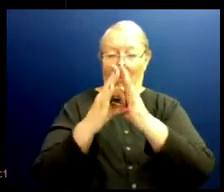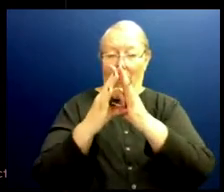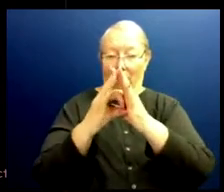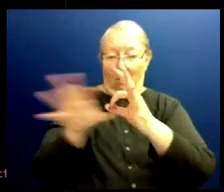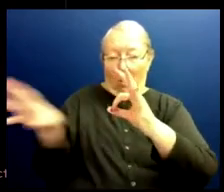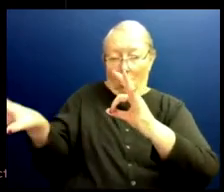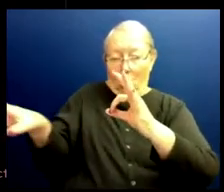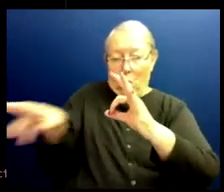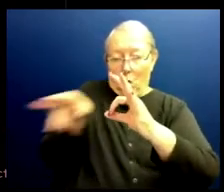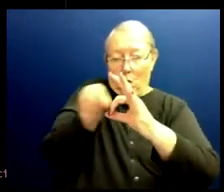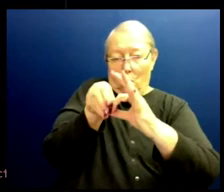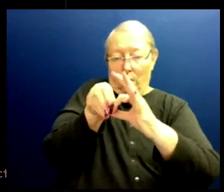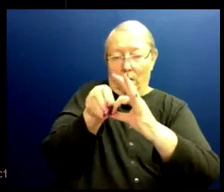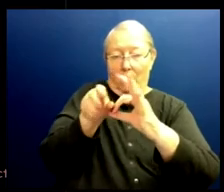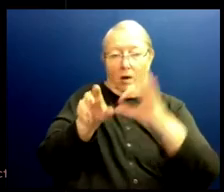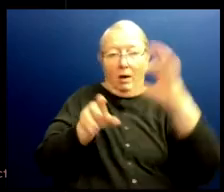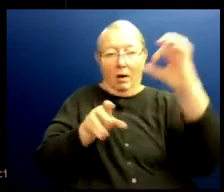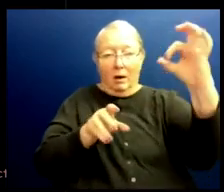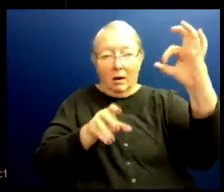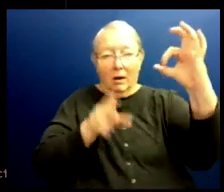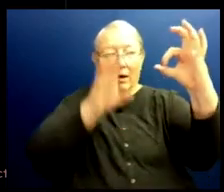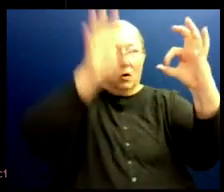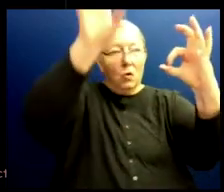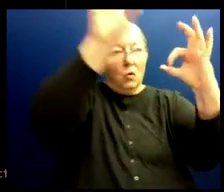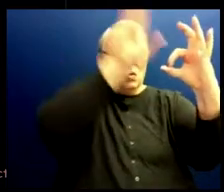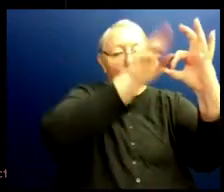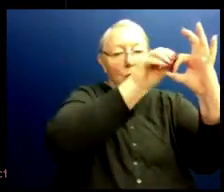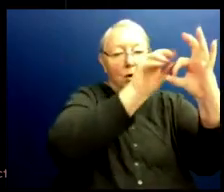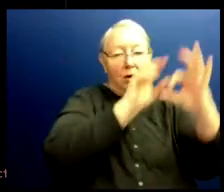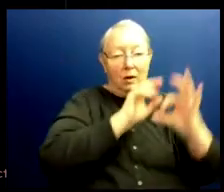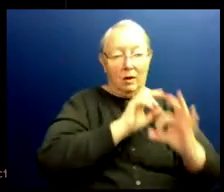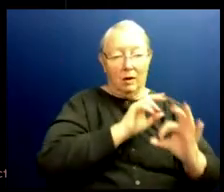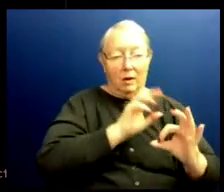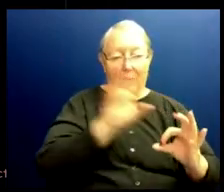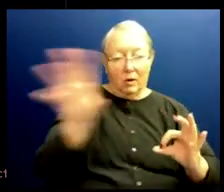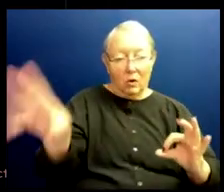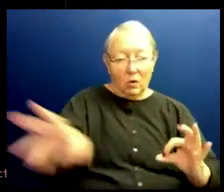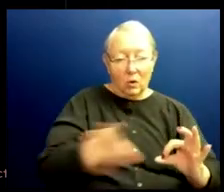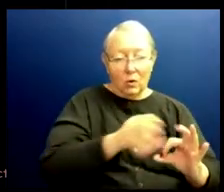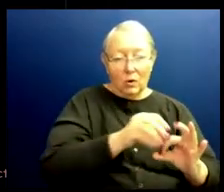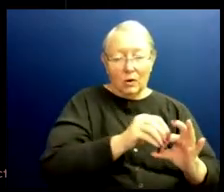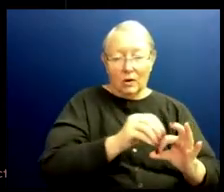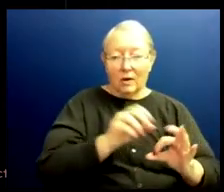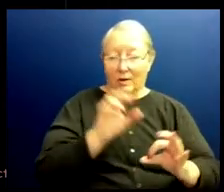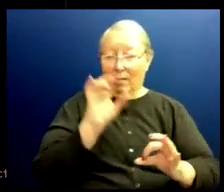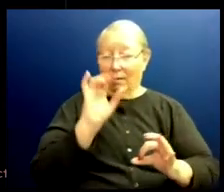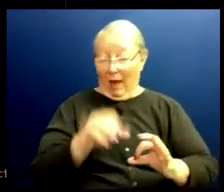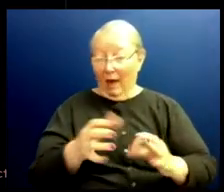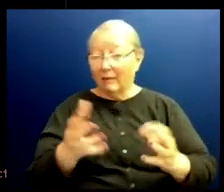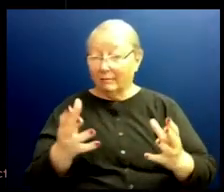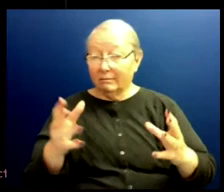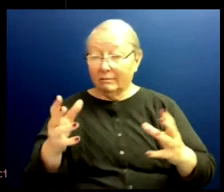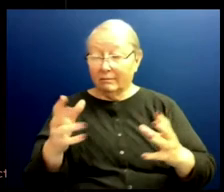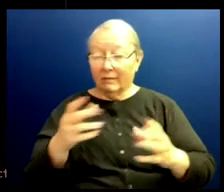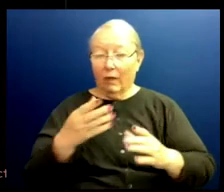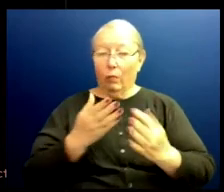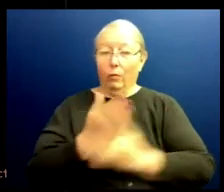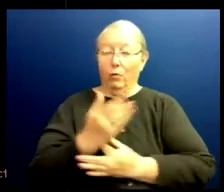created by that mass gravitationally attracting the material toward it. So this was a computer